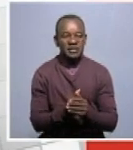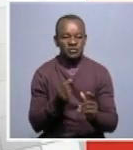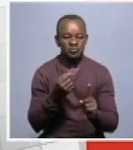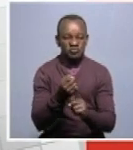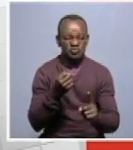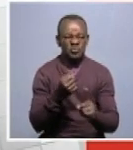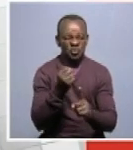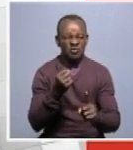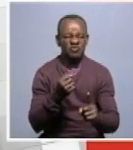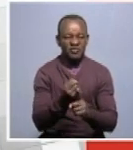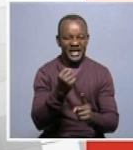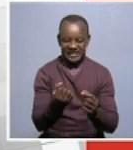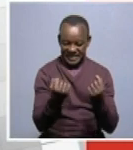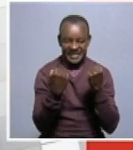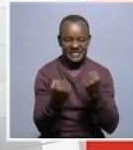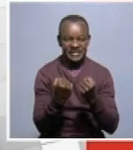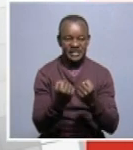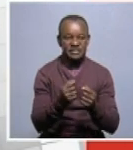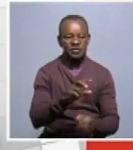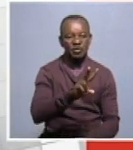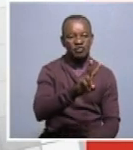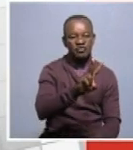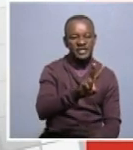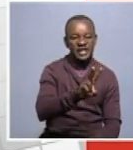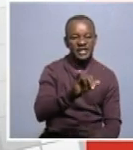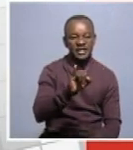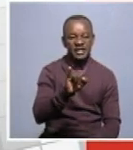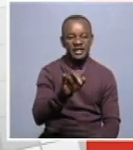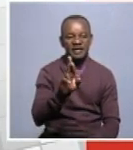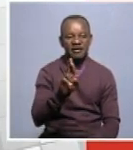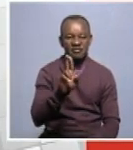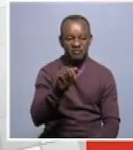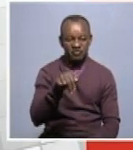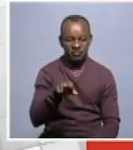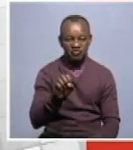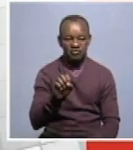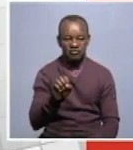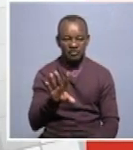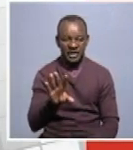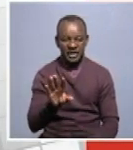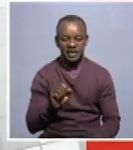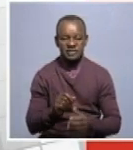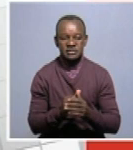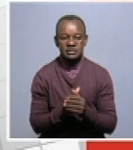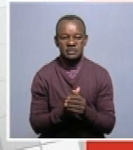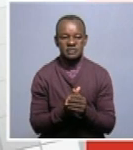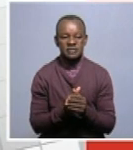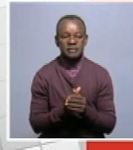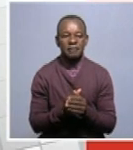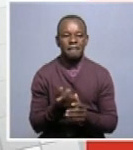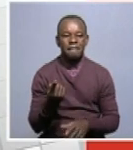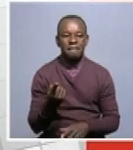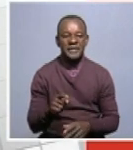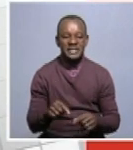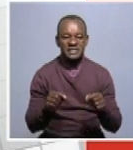recognizes other parts of the virus, the viral surface protein. So far, most of